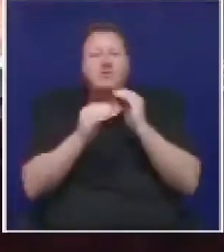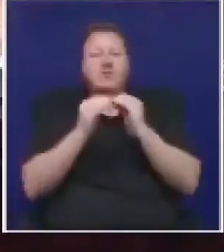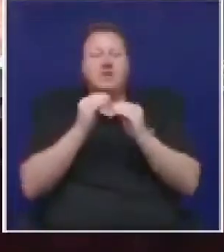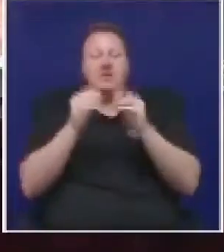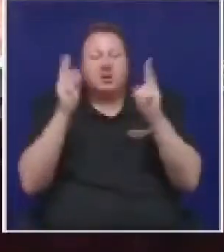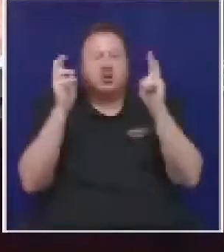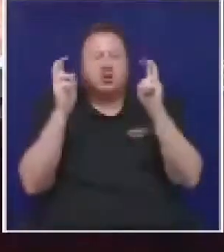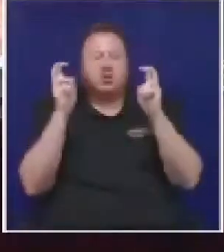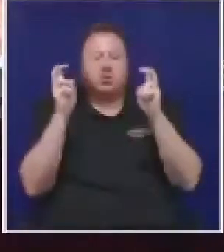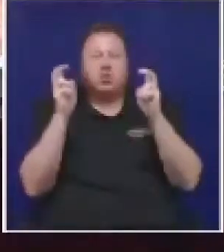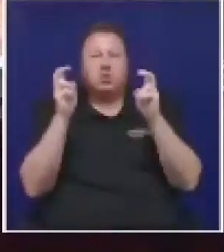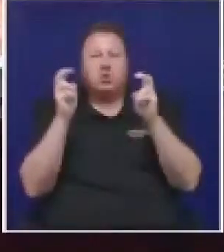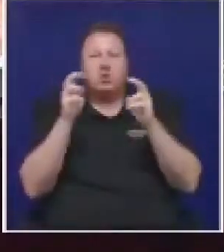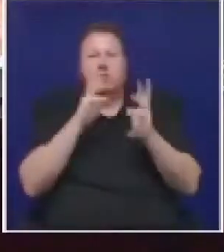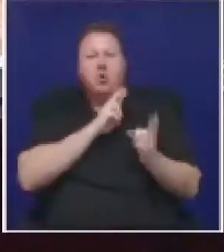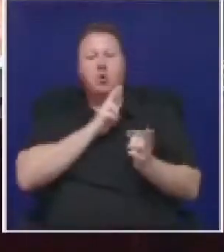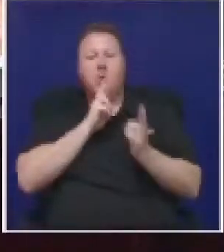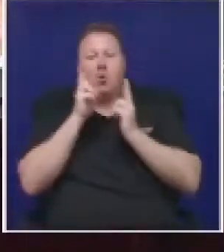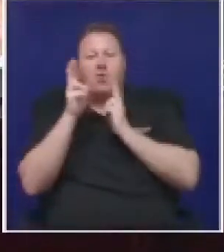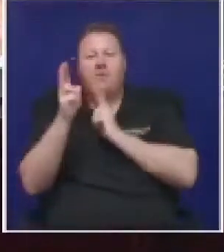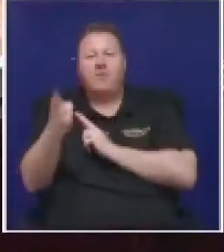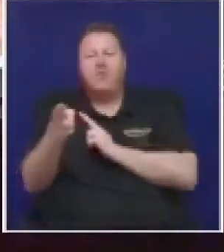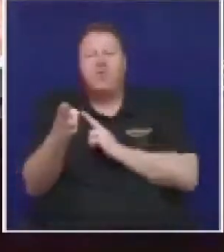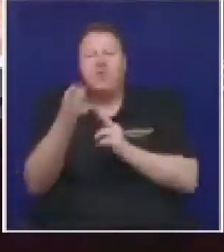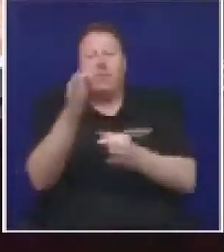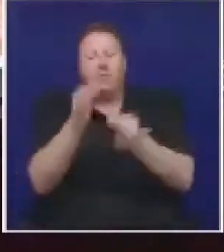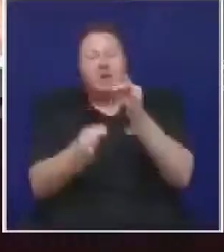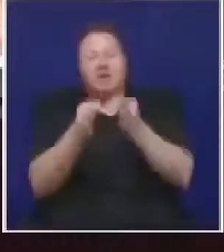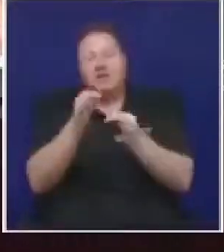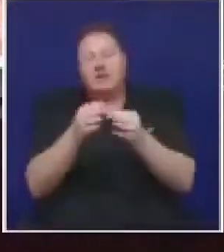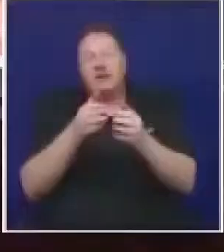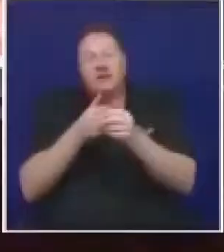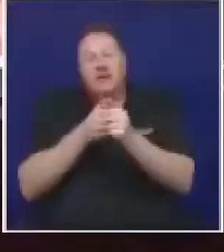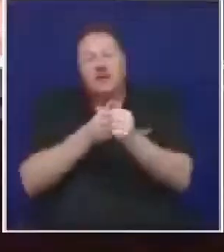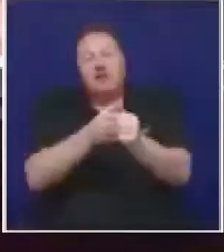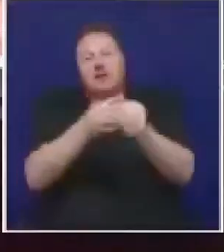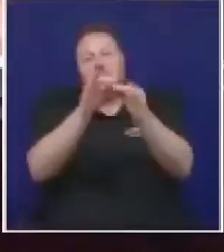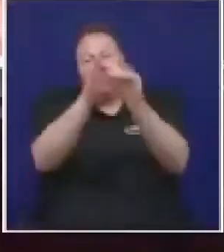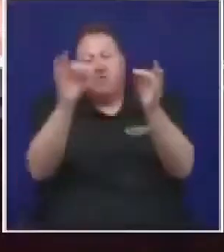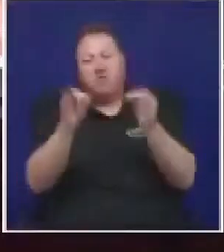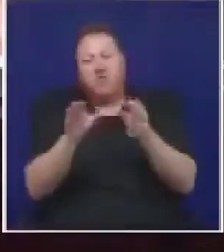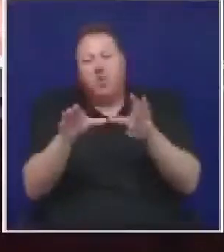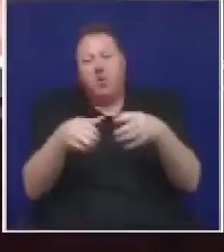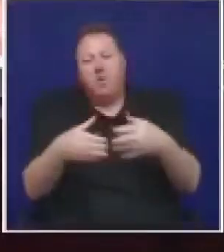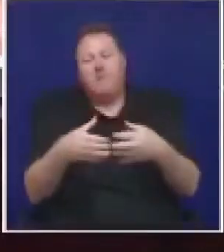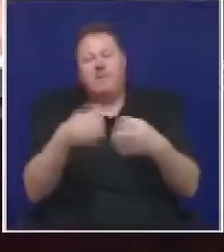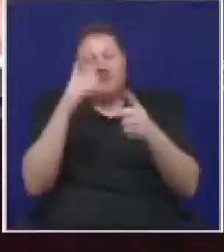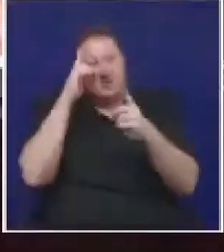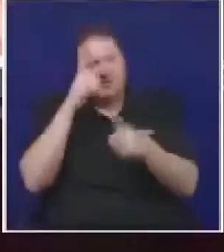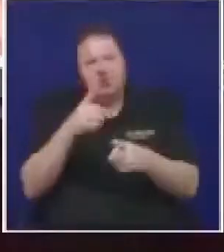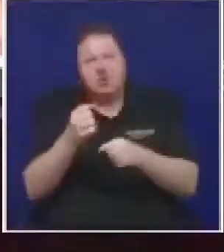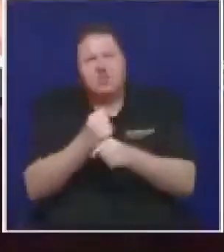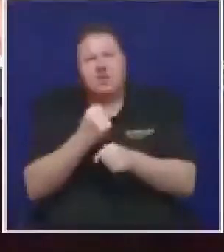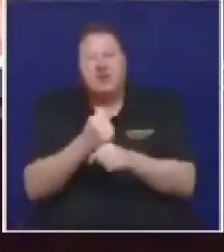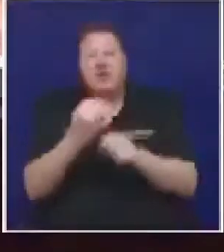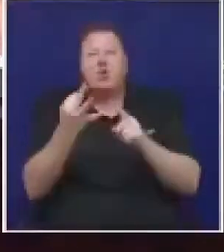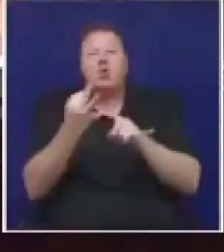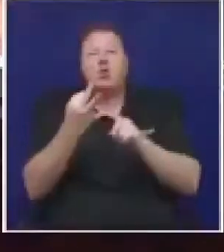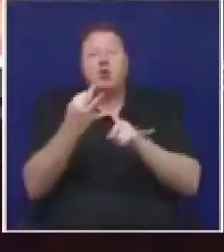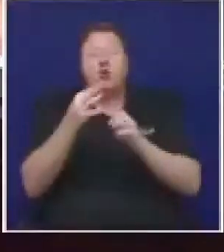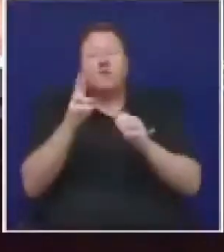clearinghouse will be referred to the Political Leaders Forum for decision-making. On the 3rd of